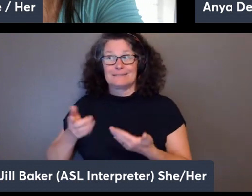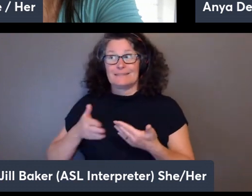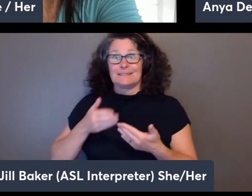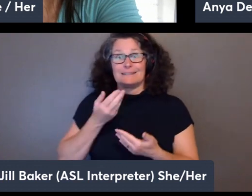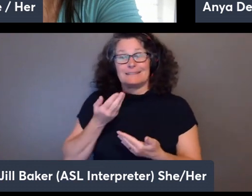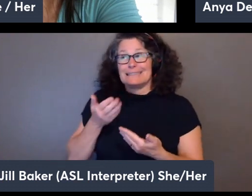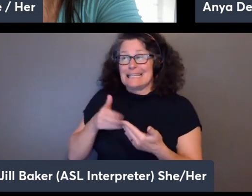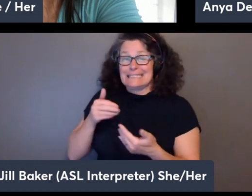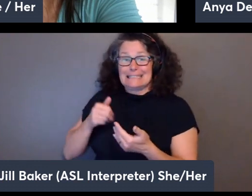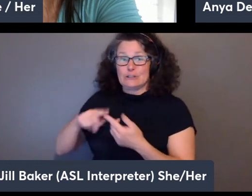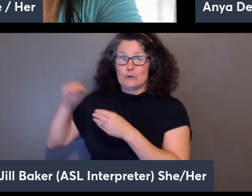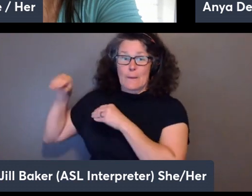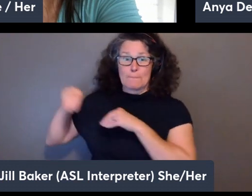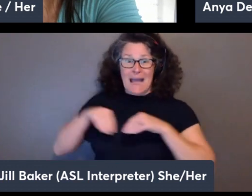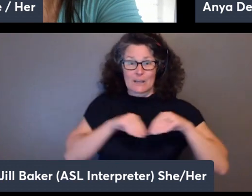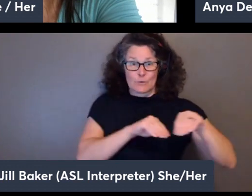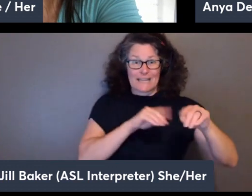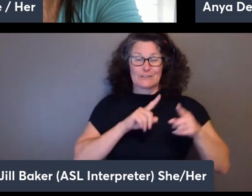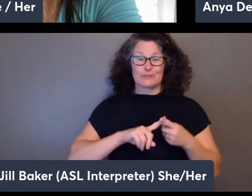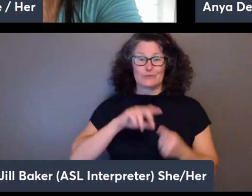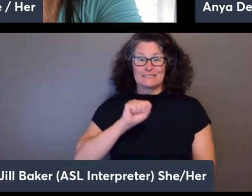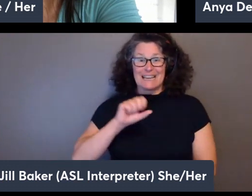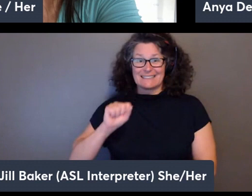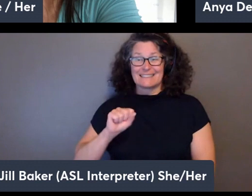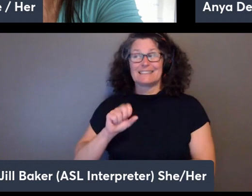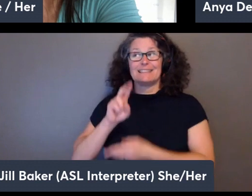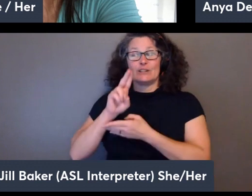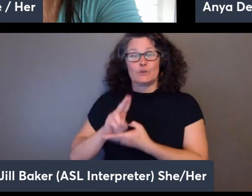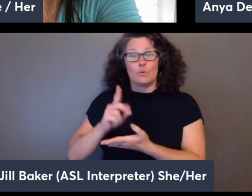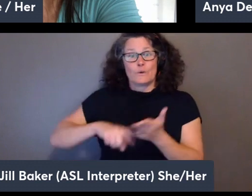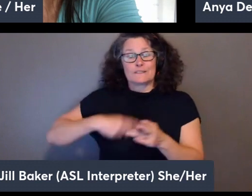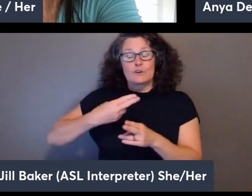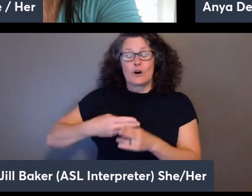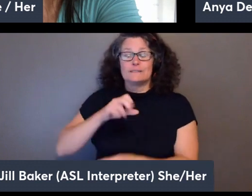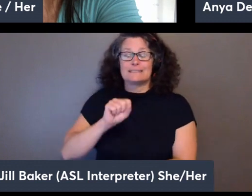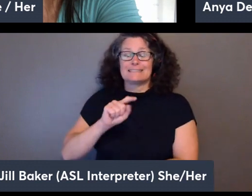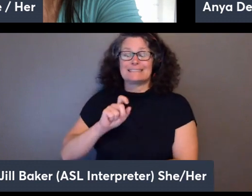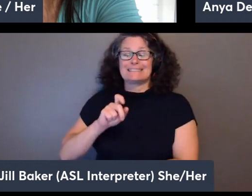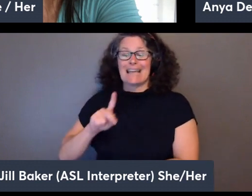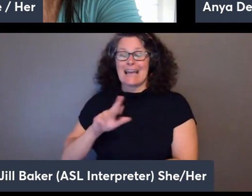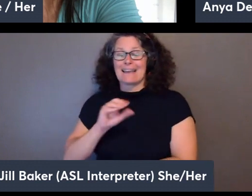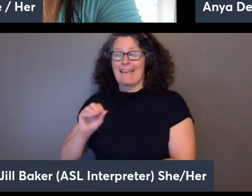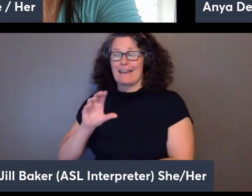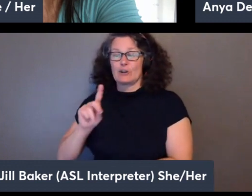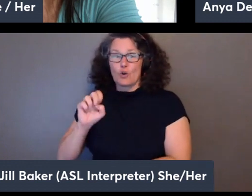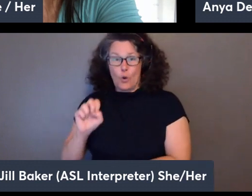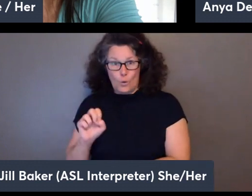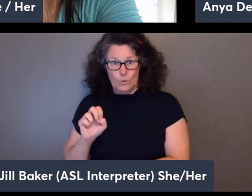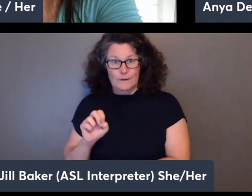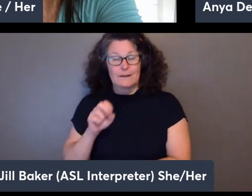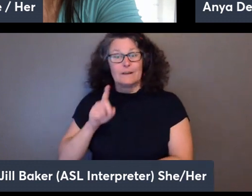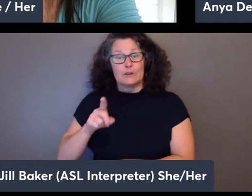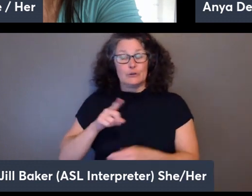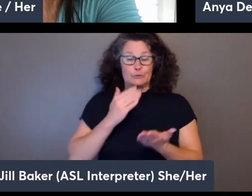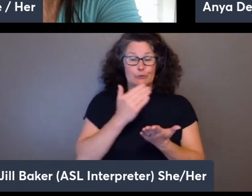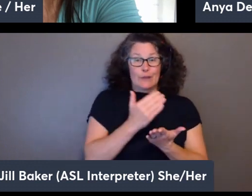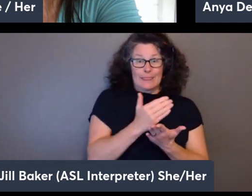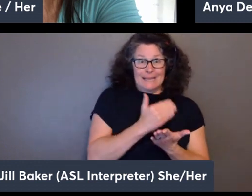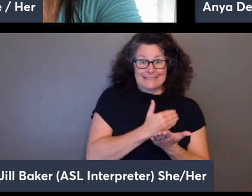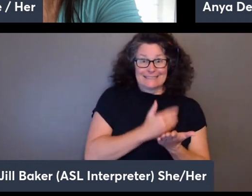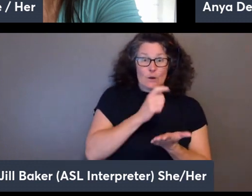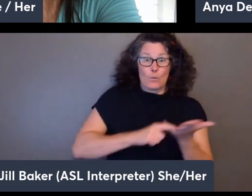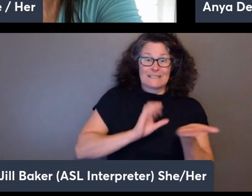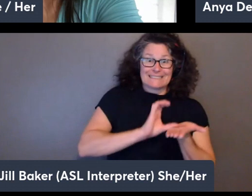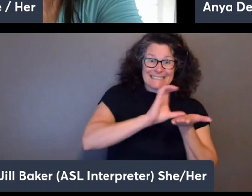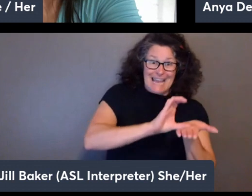StackSets, I would say leverage the feature called Stack Import, in which you could list your stacks that you want to convert into